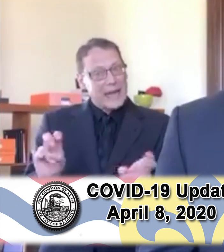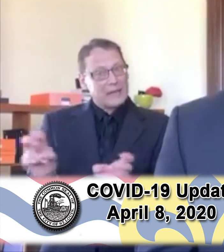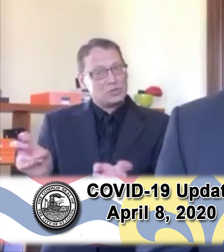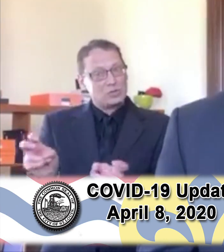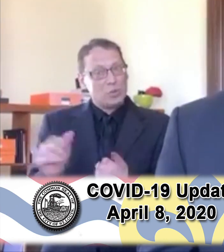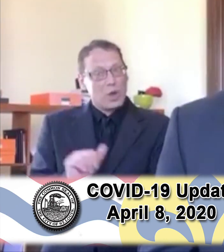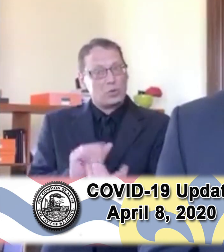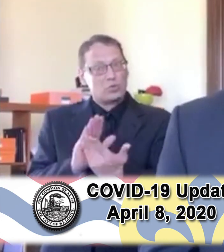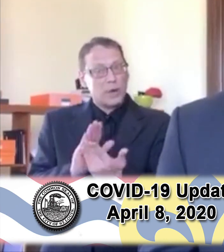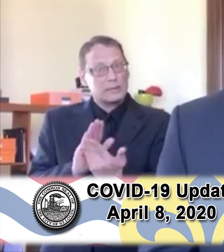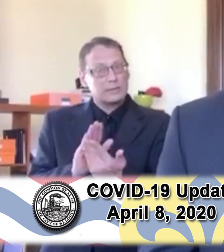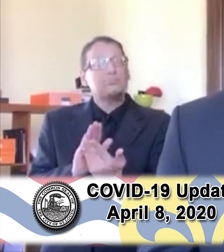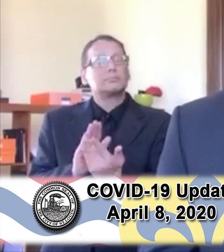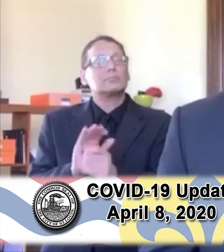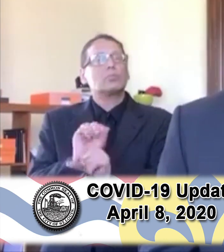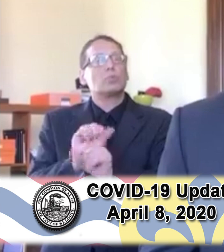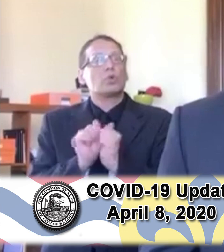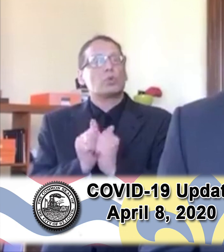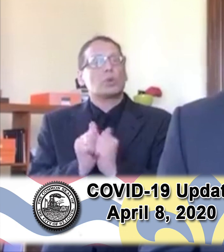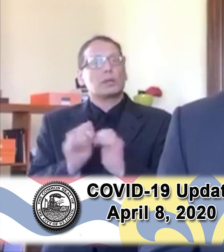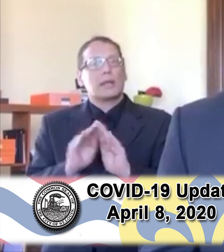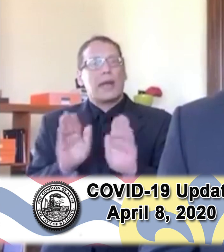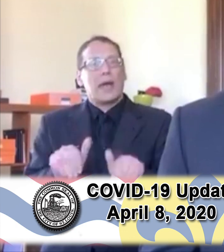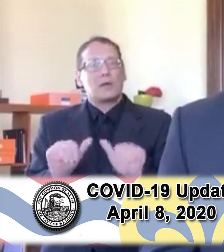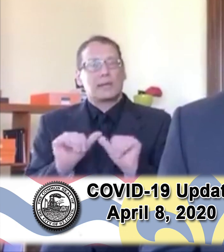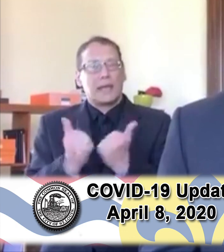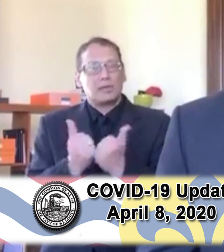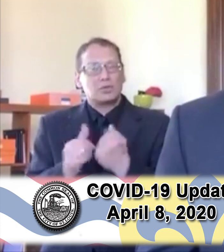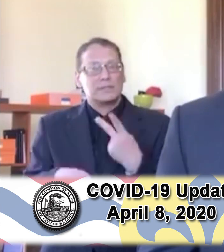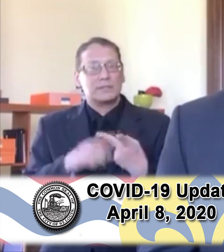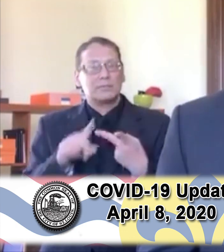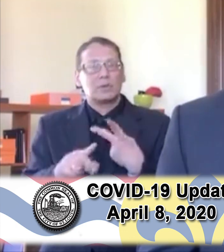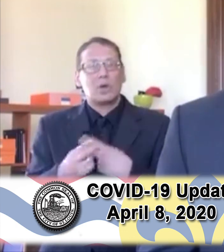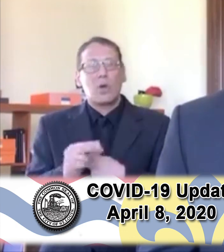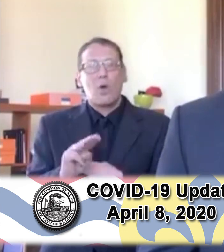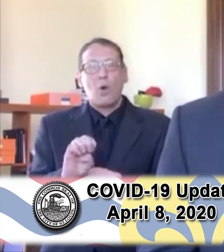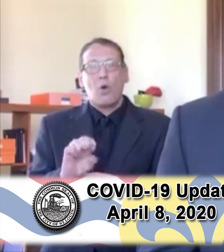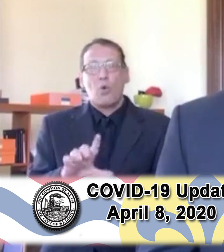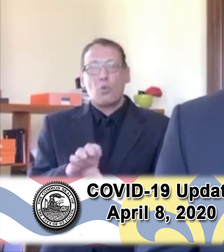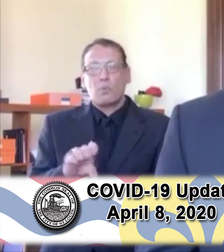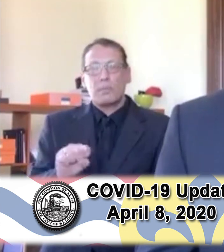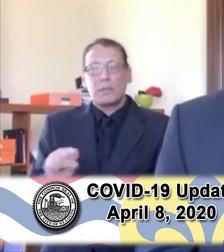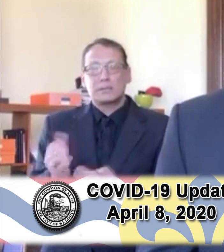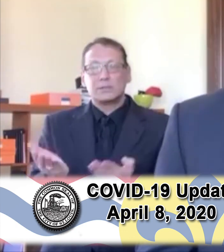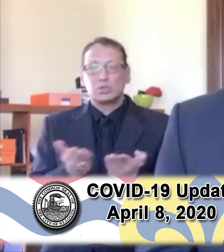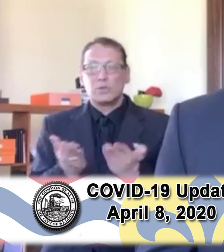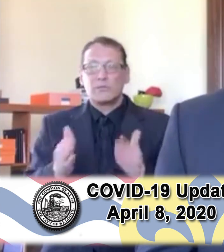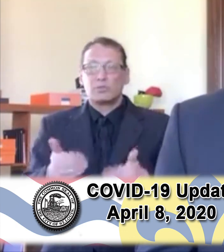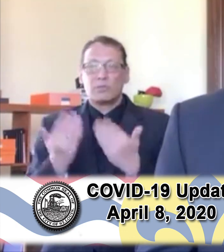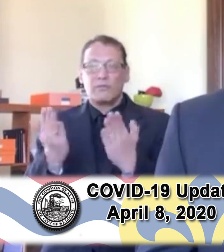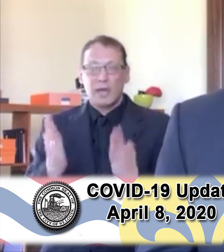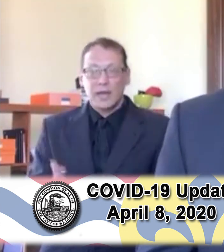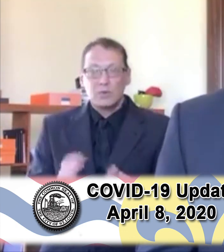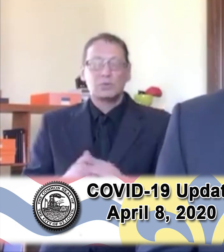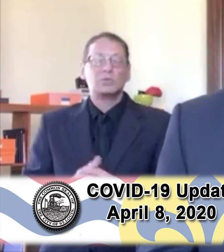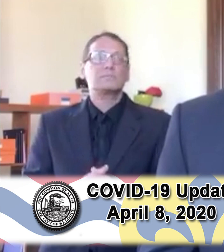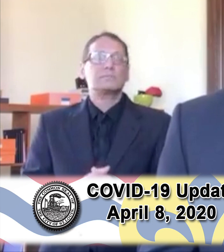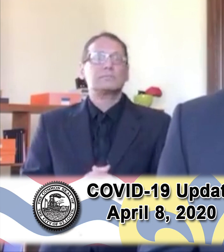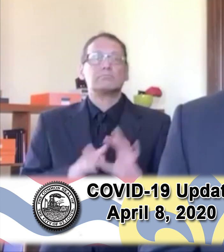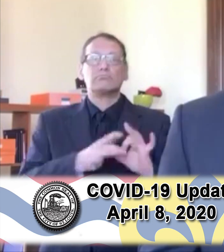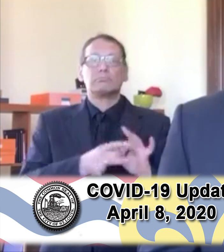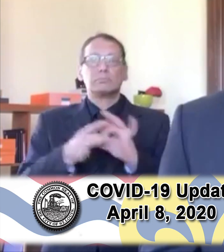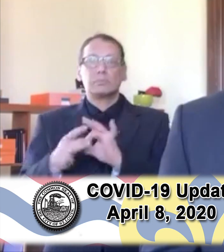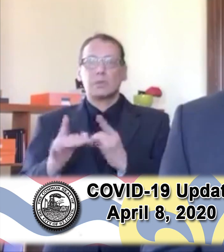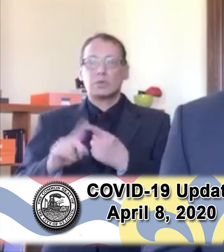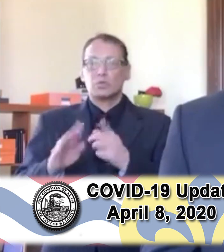with, again, housing agencies, homeless service providers across the region to link them to